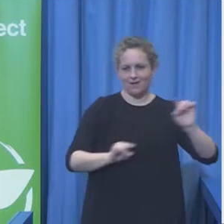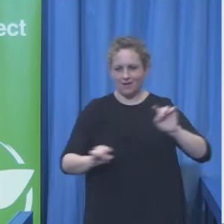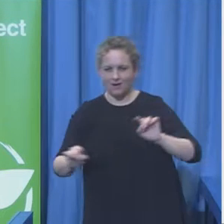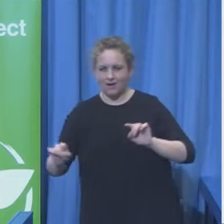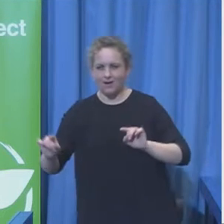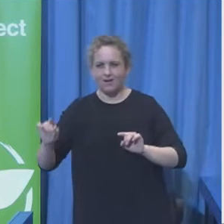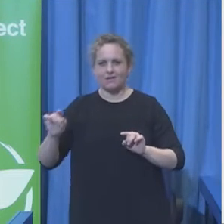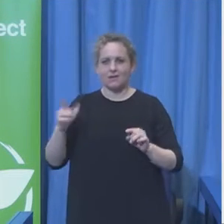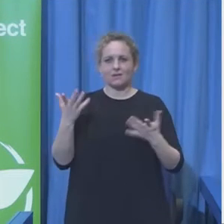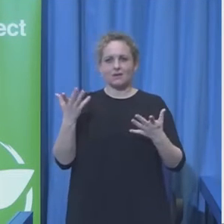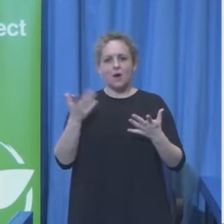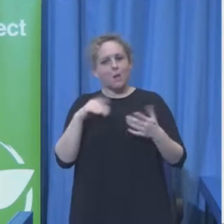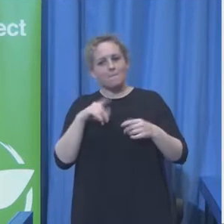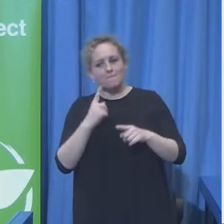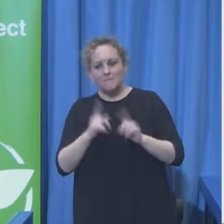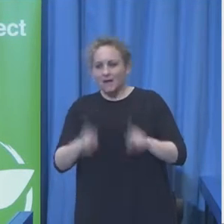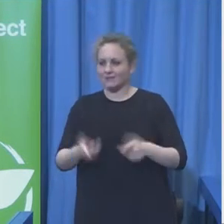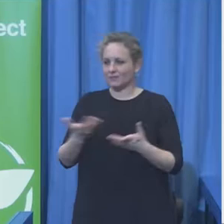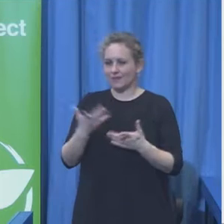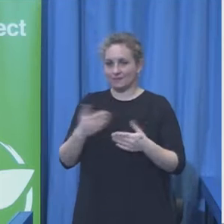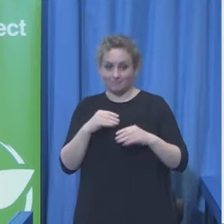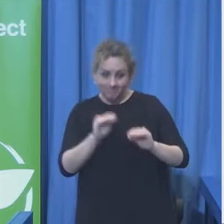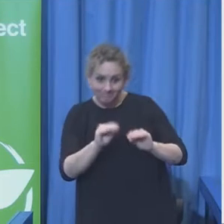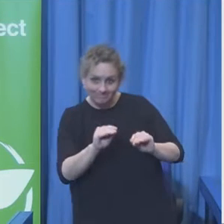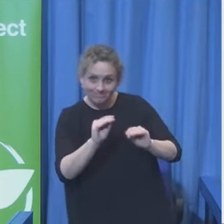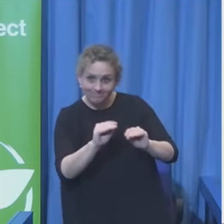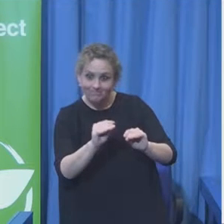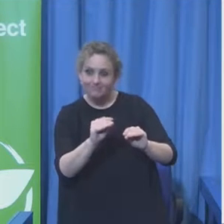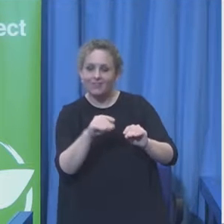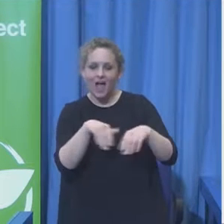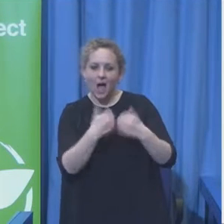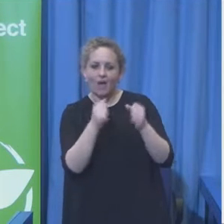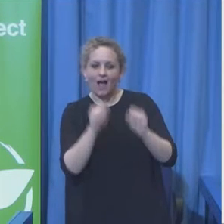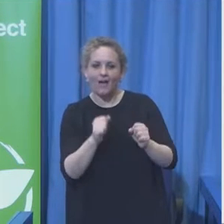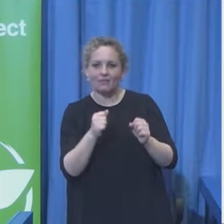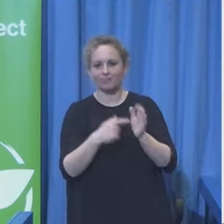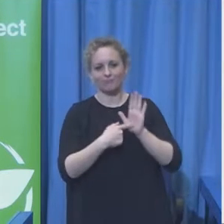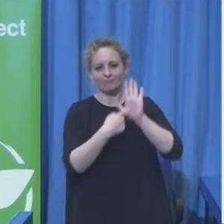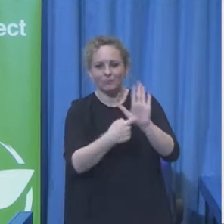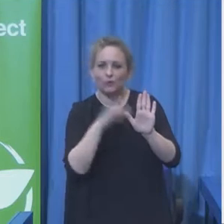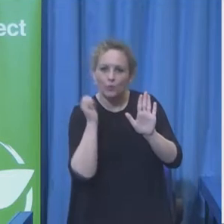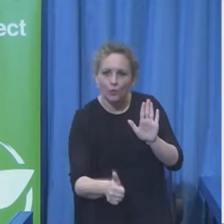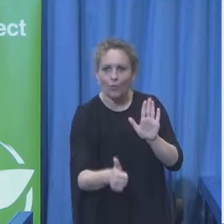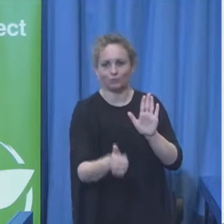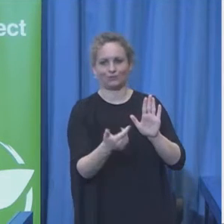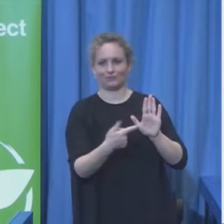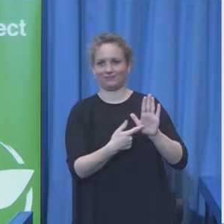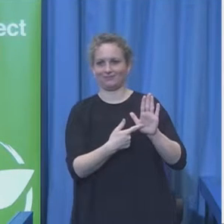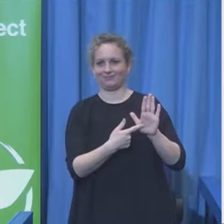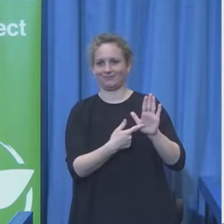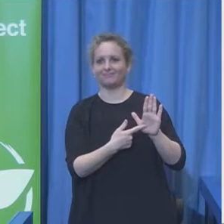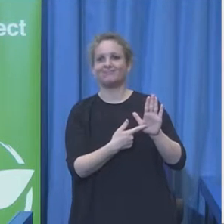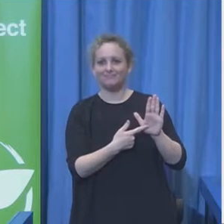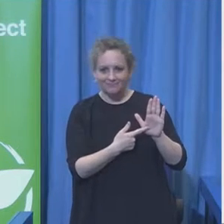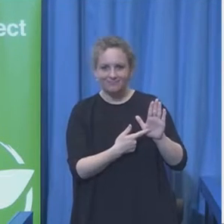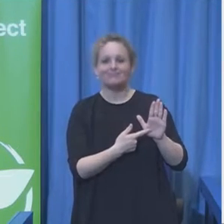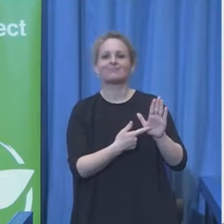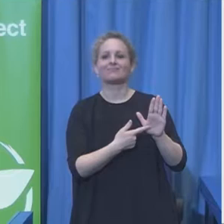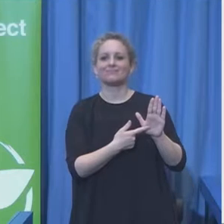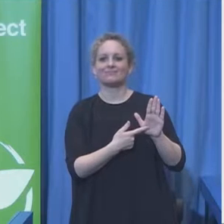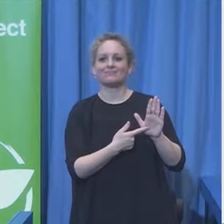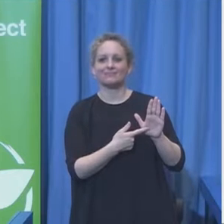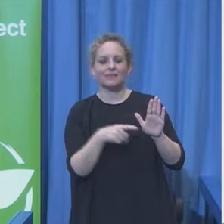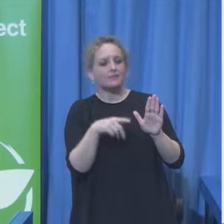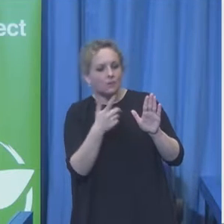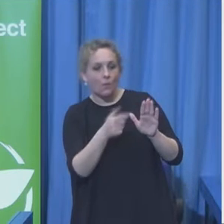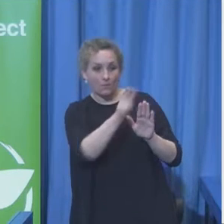entire community to be able to get to work. Developing mentoring programs that can help accelerate individuals into the workplace, and then